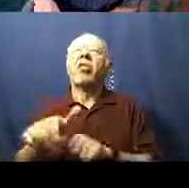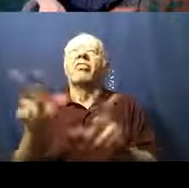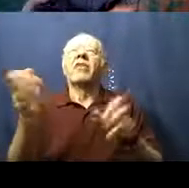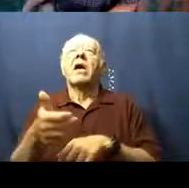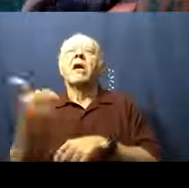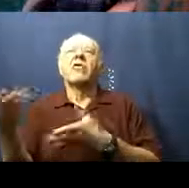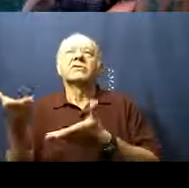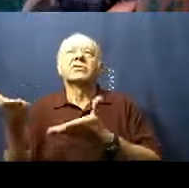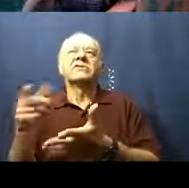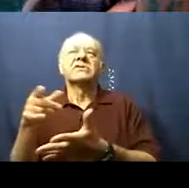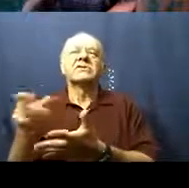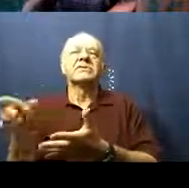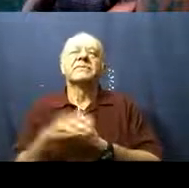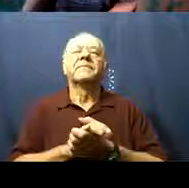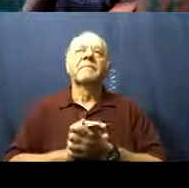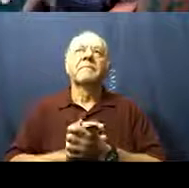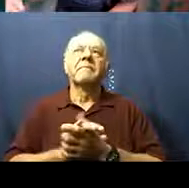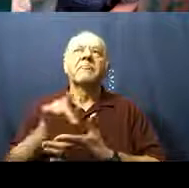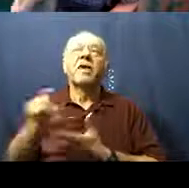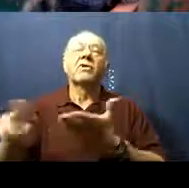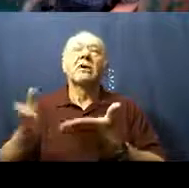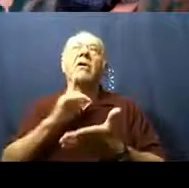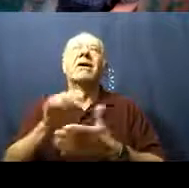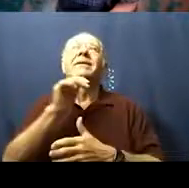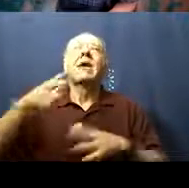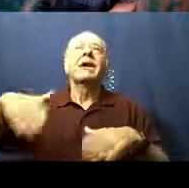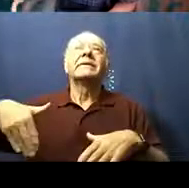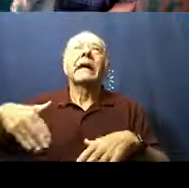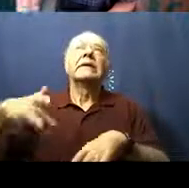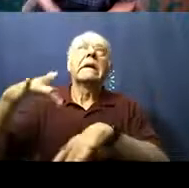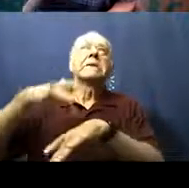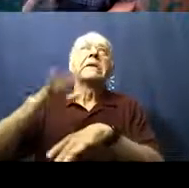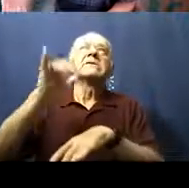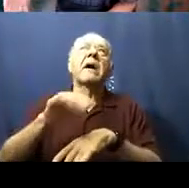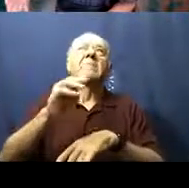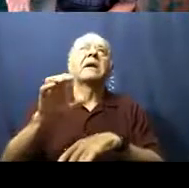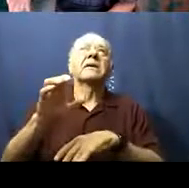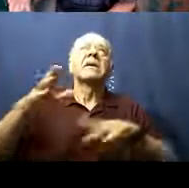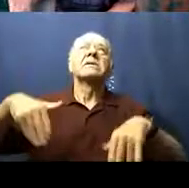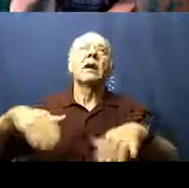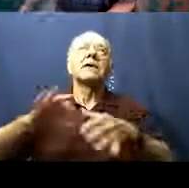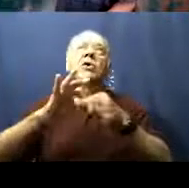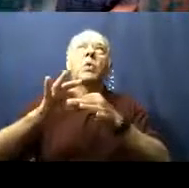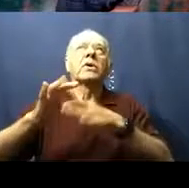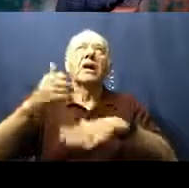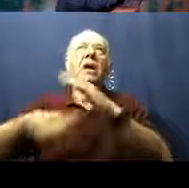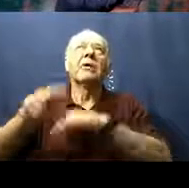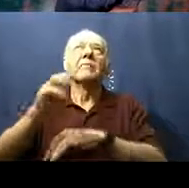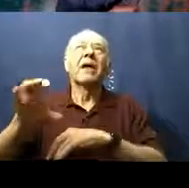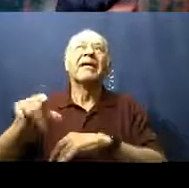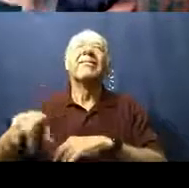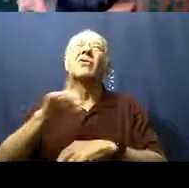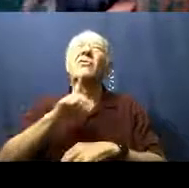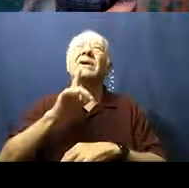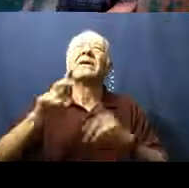services that are not yet touched by managed care, not coordinated by managed care. They're sort of really